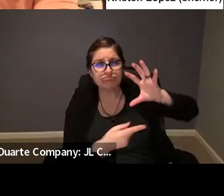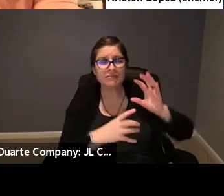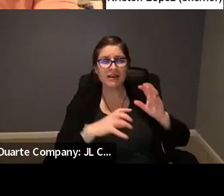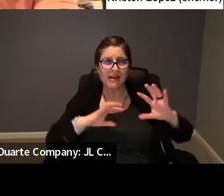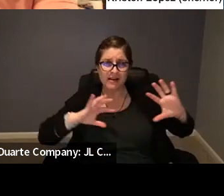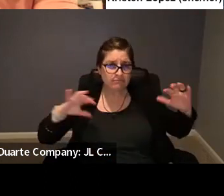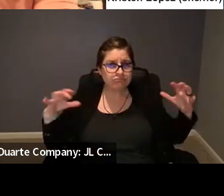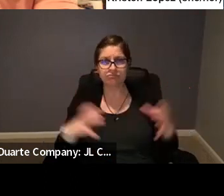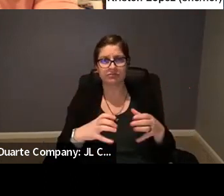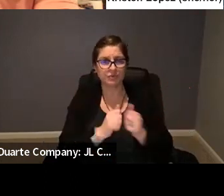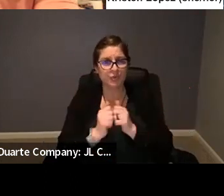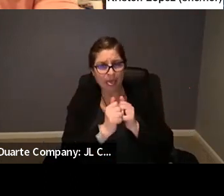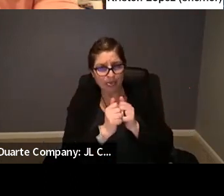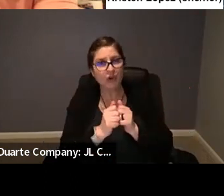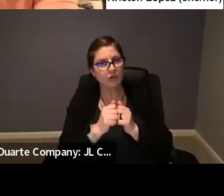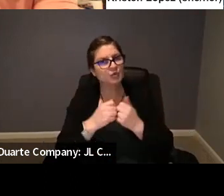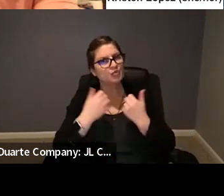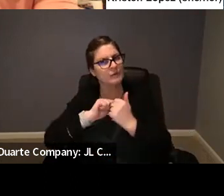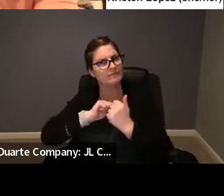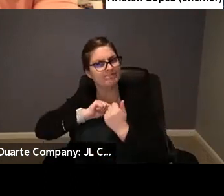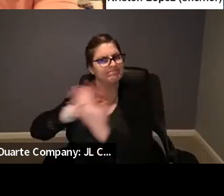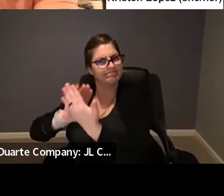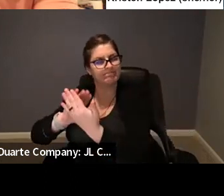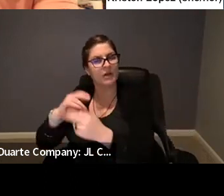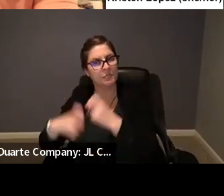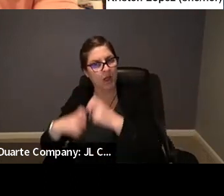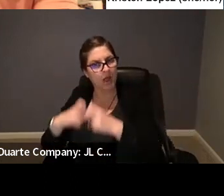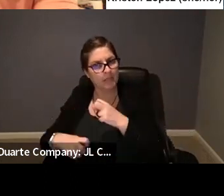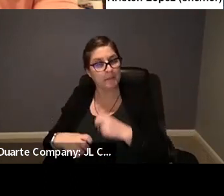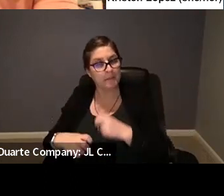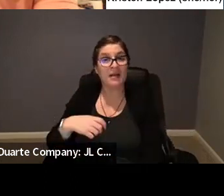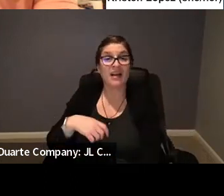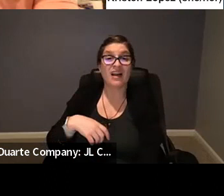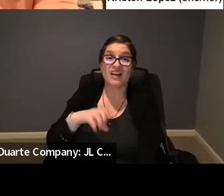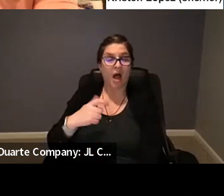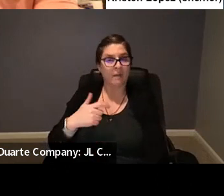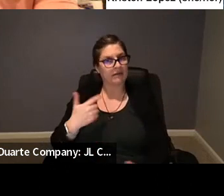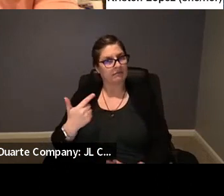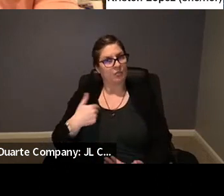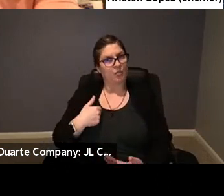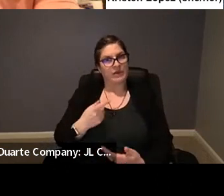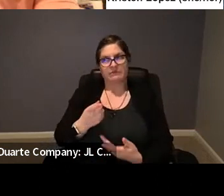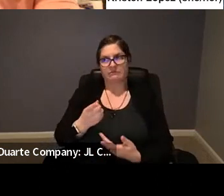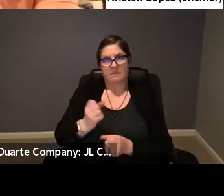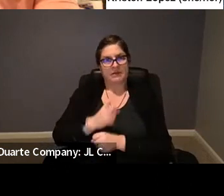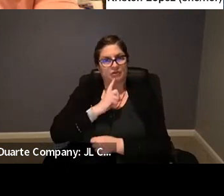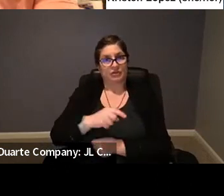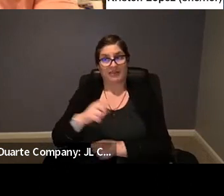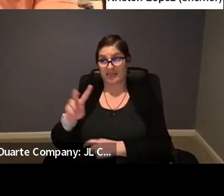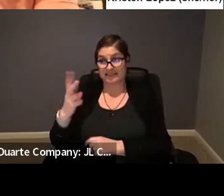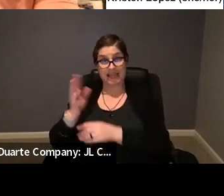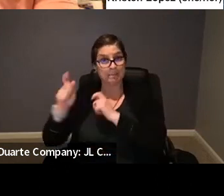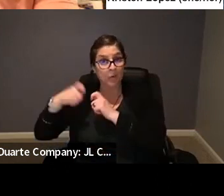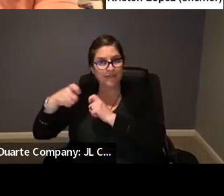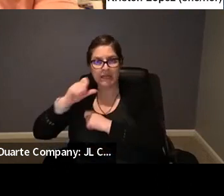fight a problem, because the fact that we got the sequel from being made because of our protest, they said the